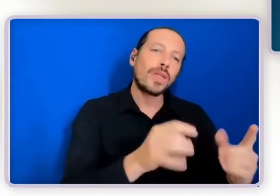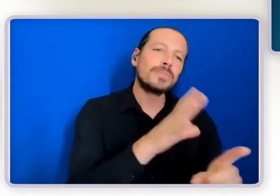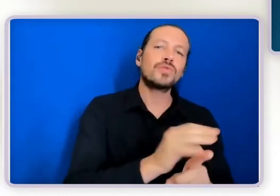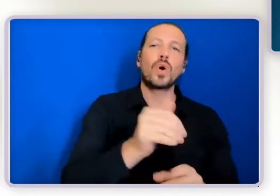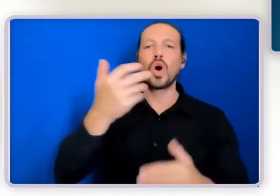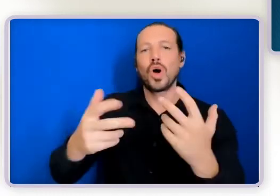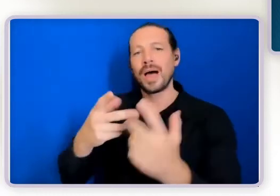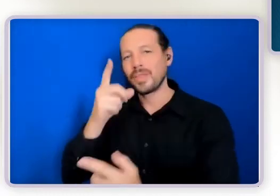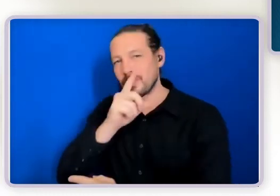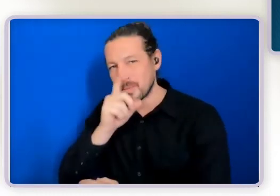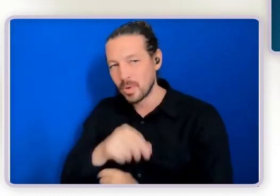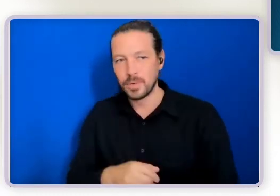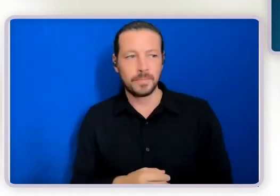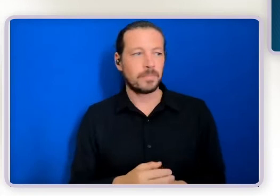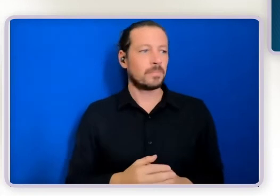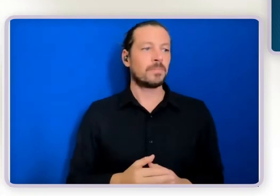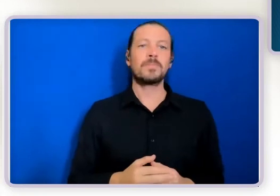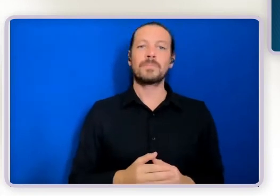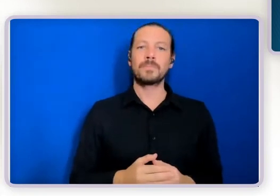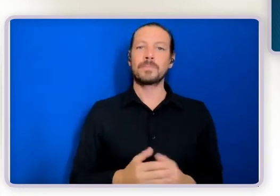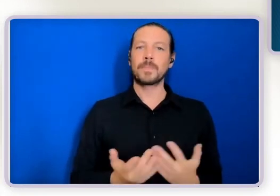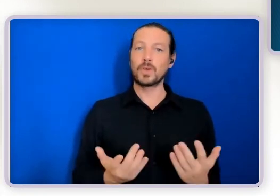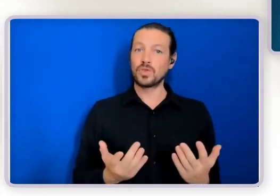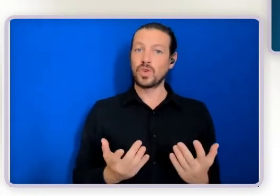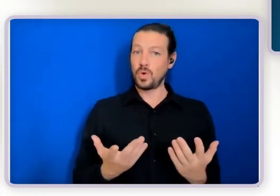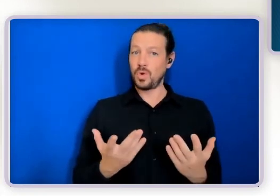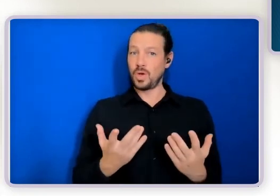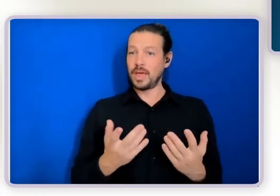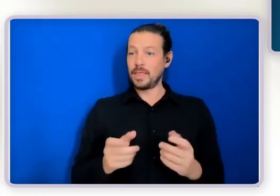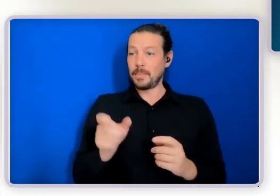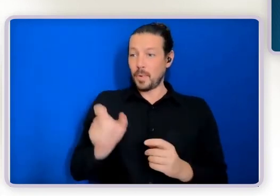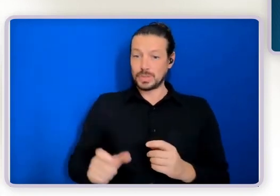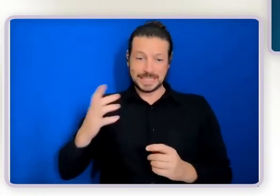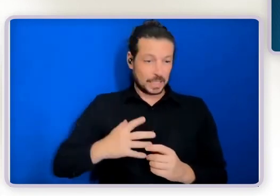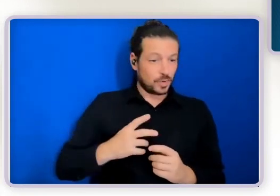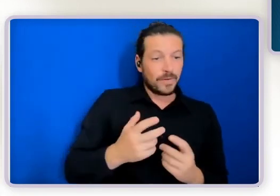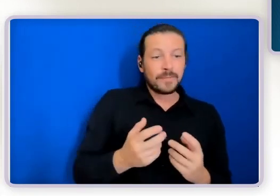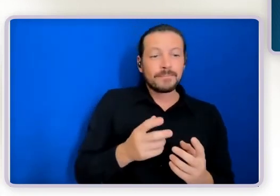applied evidence-based, person-centered, and proactive strategies.